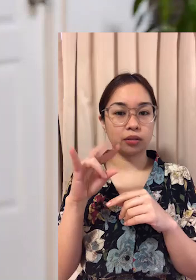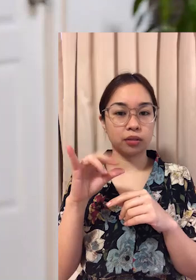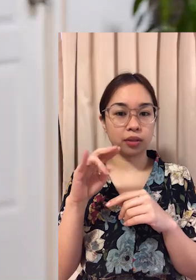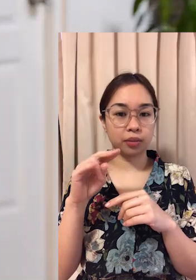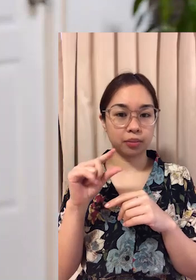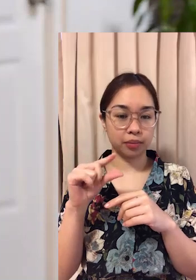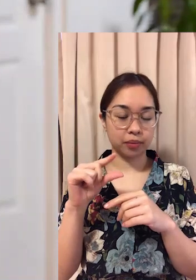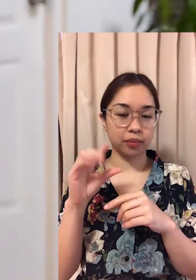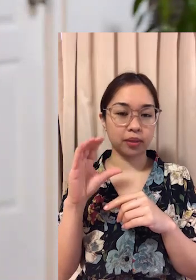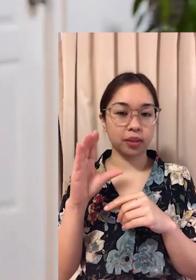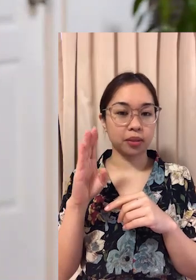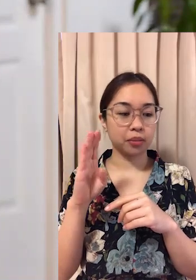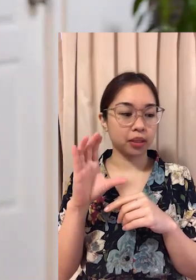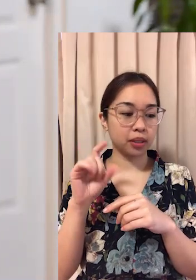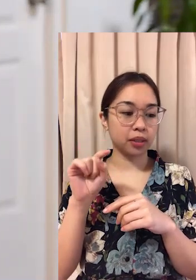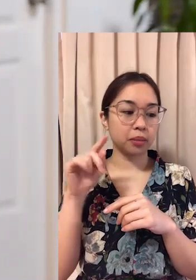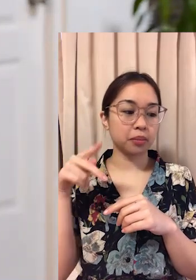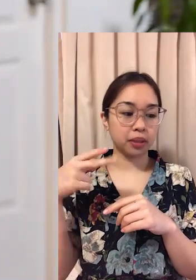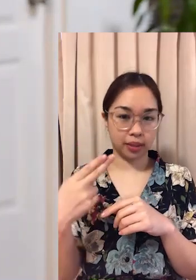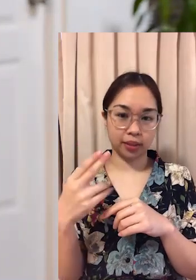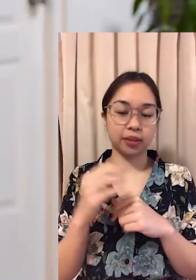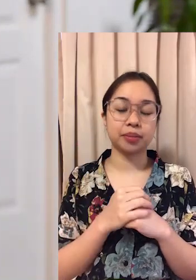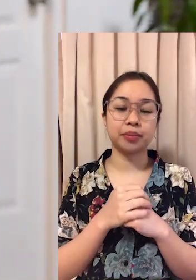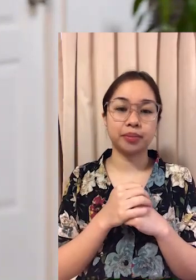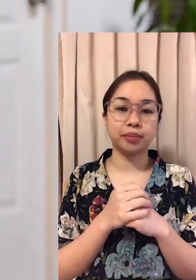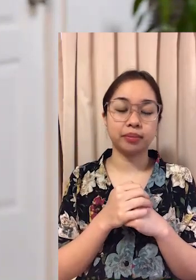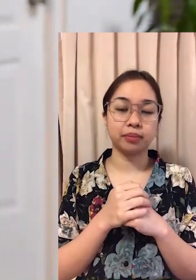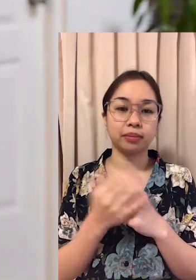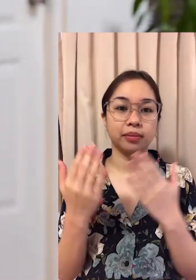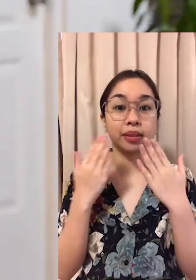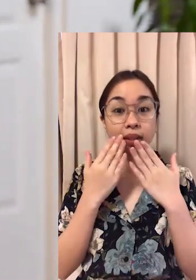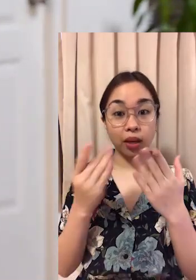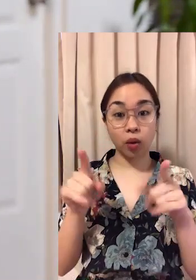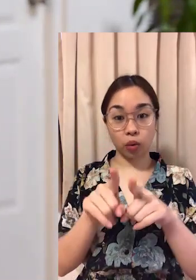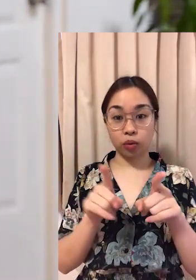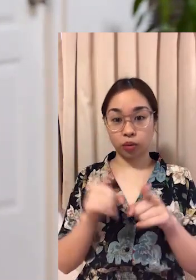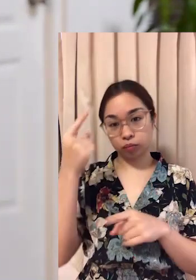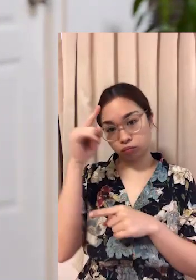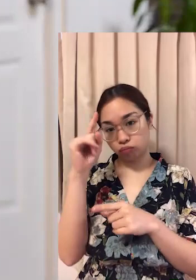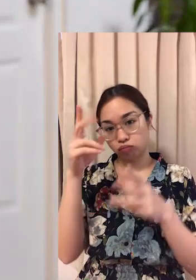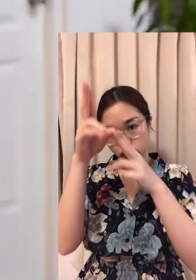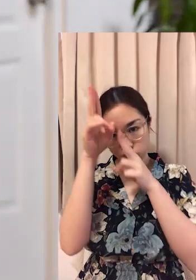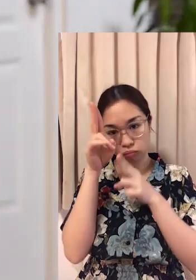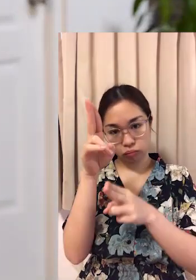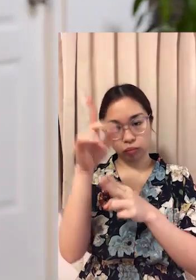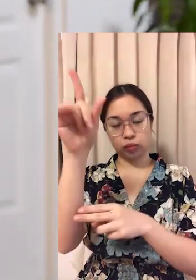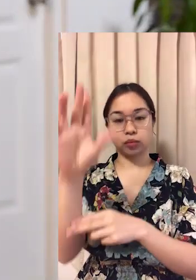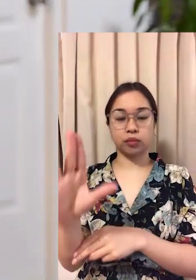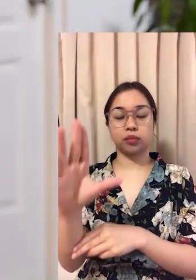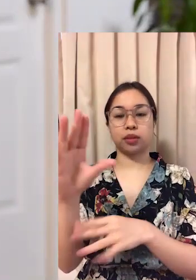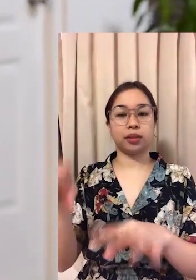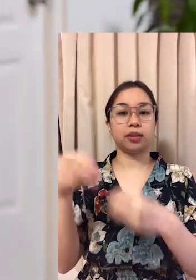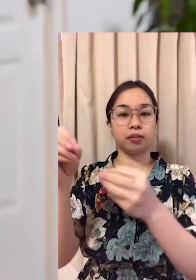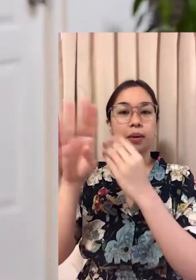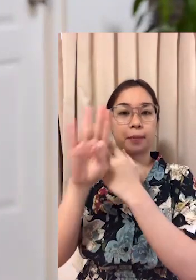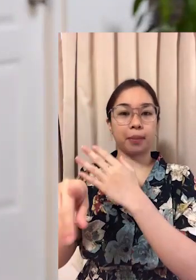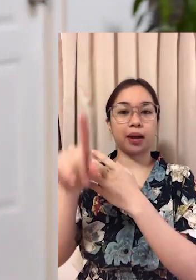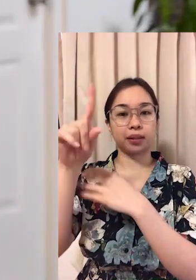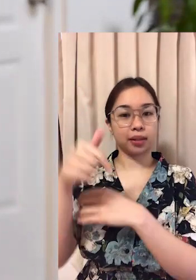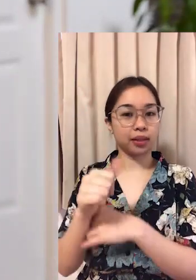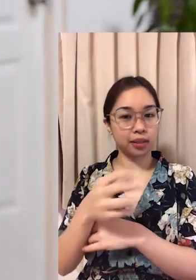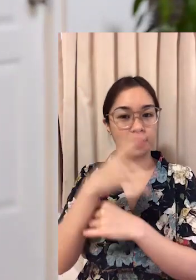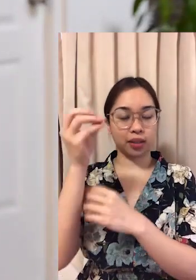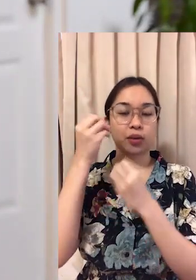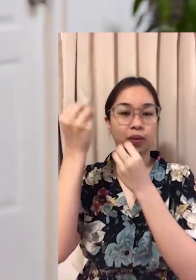at ccbc.ph. Thank you din po for honoring God in giving back His tithes and